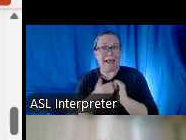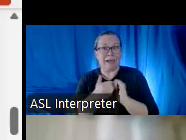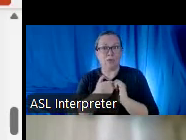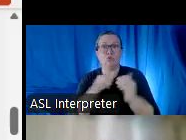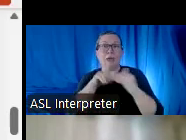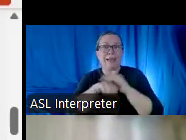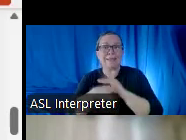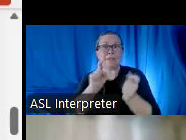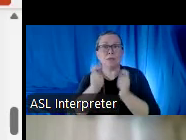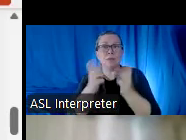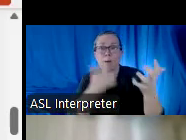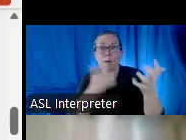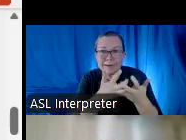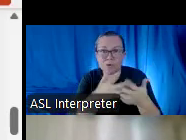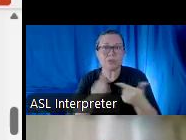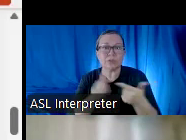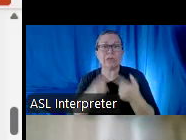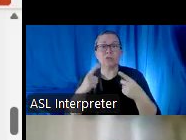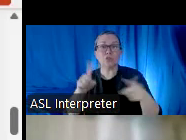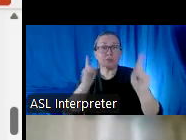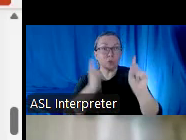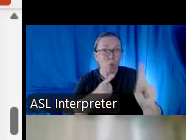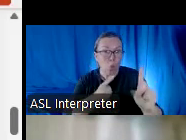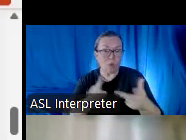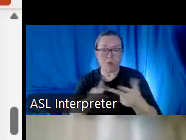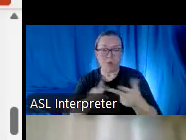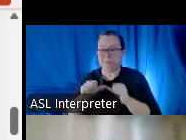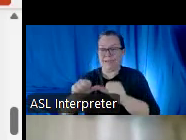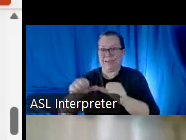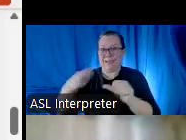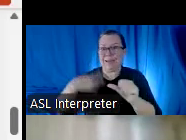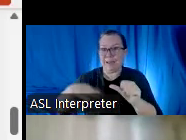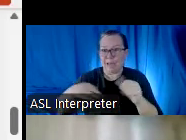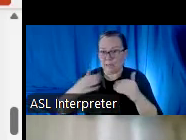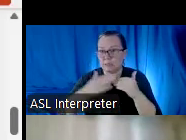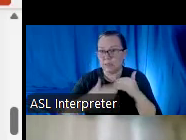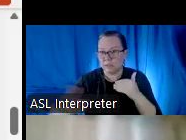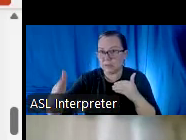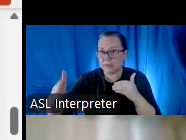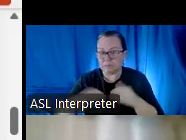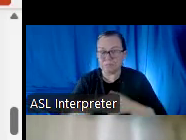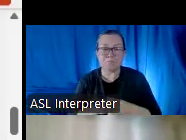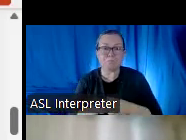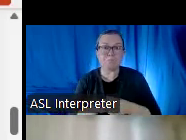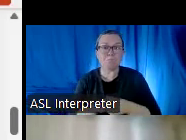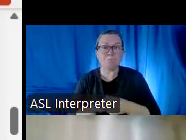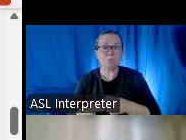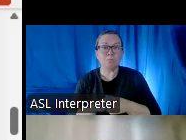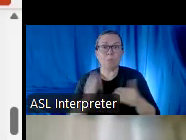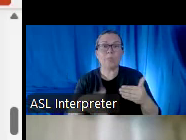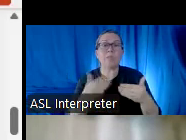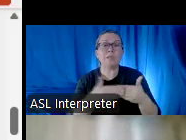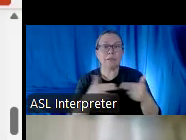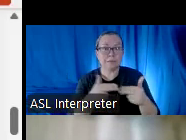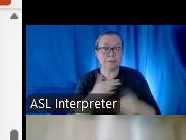accommodations, achieve their career goals, and maintain their benefits and assets throughout their employment journey. Next slide,